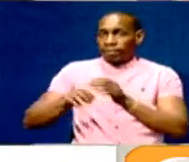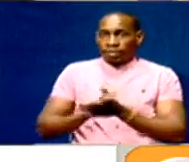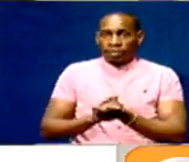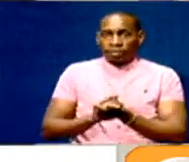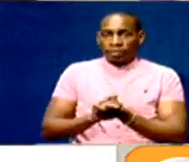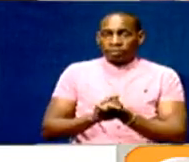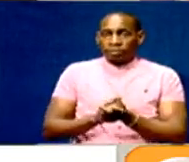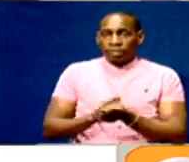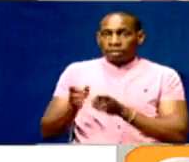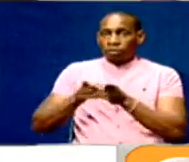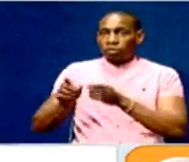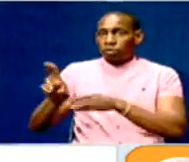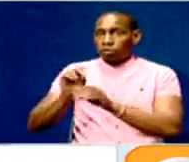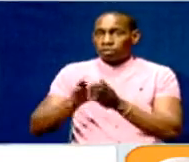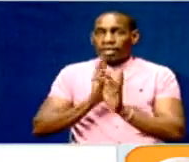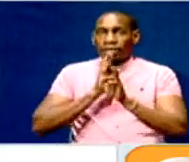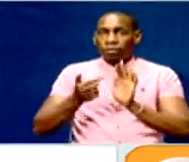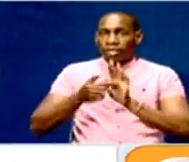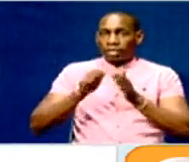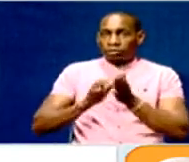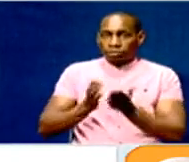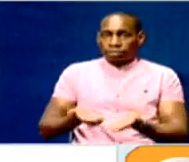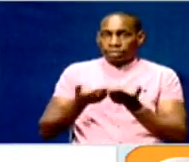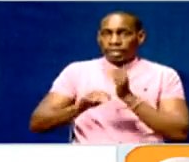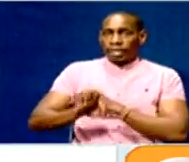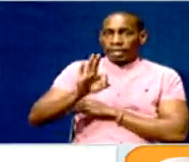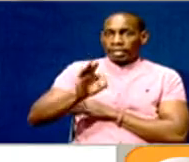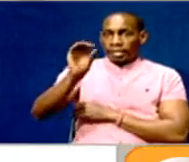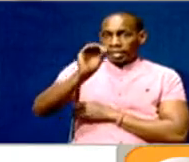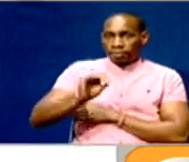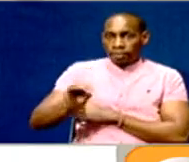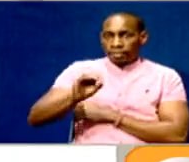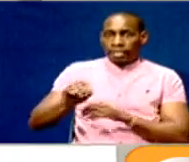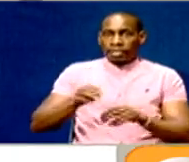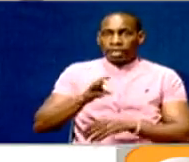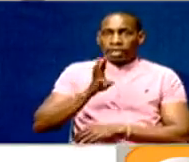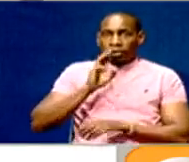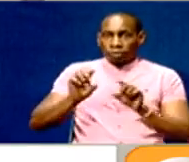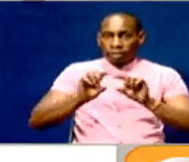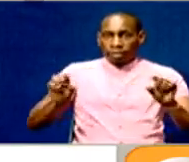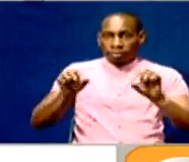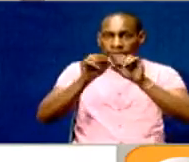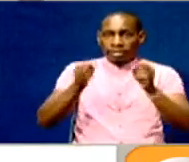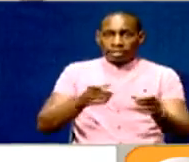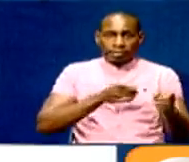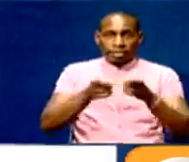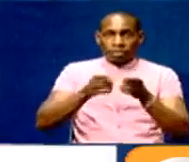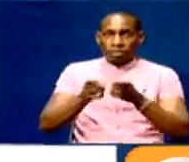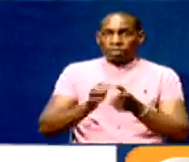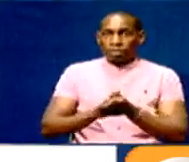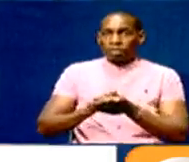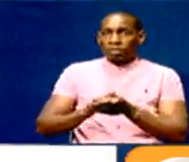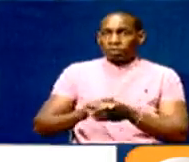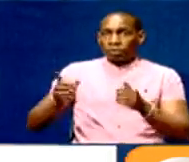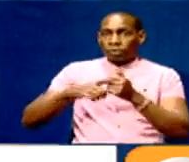unmetered consumption. The report, however, shows an improvement of 3 percentage points for piped water systems in regulated utilities